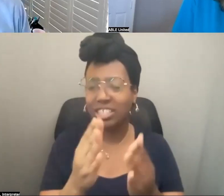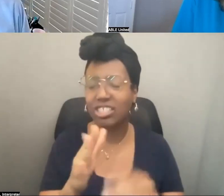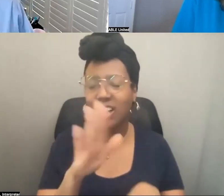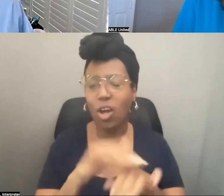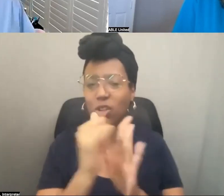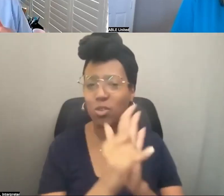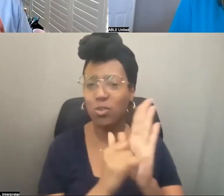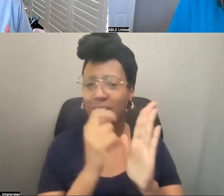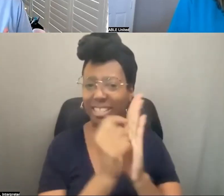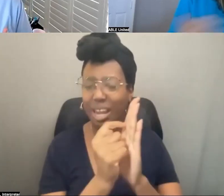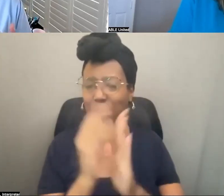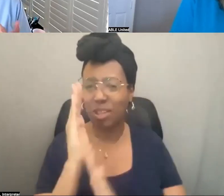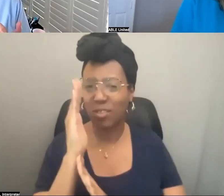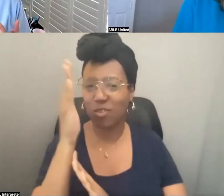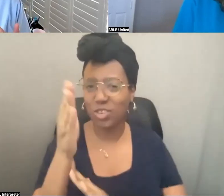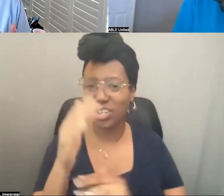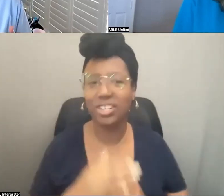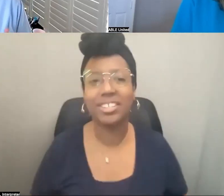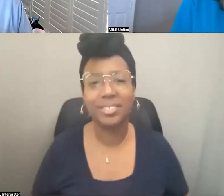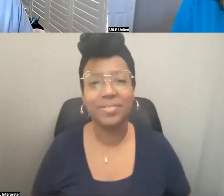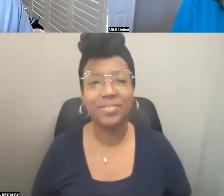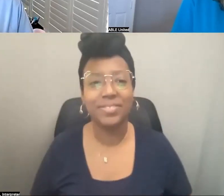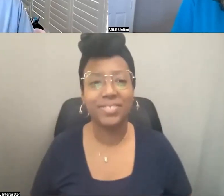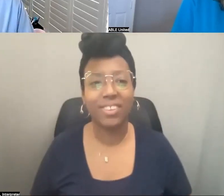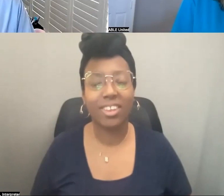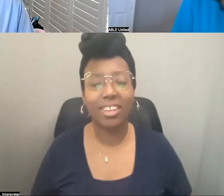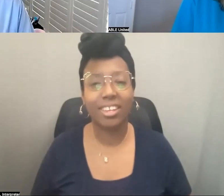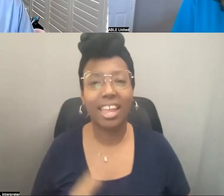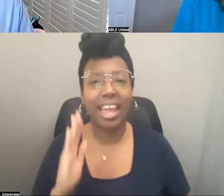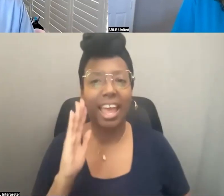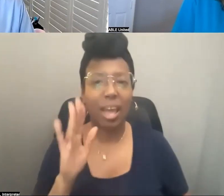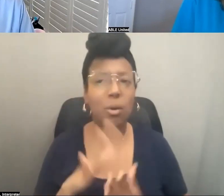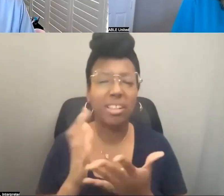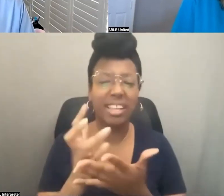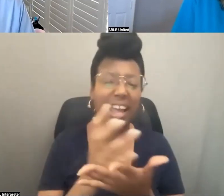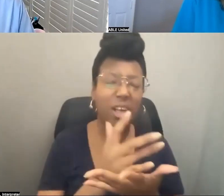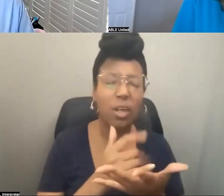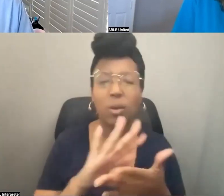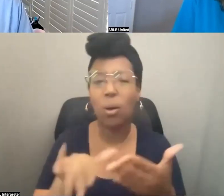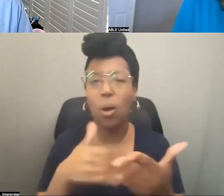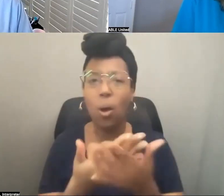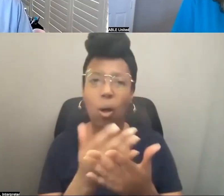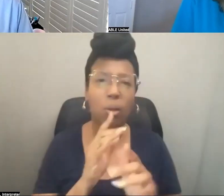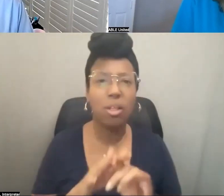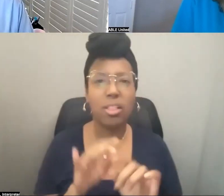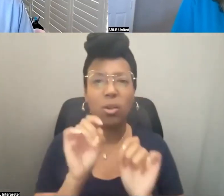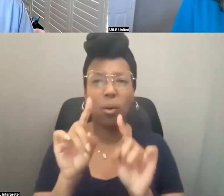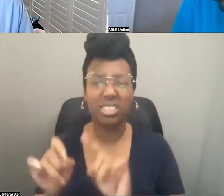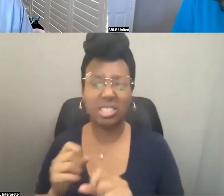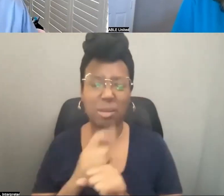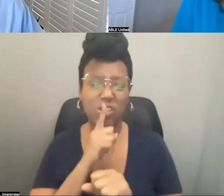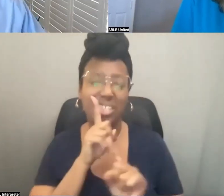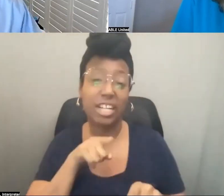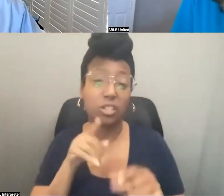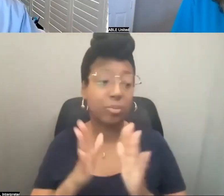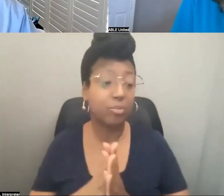page in the coming days, and we're going to work behind the scenes to get all of the questions answered. But let's close out with just a couple more